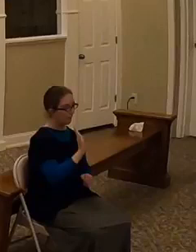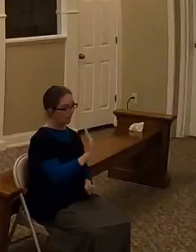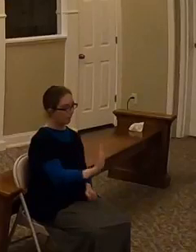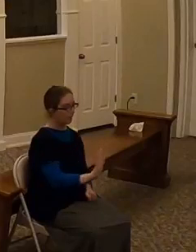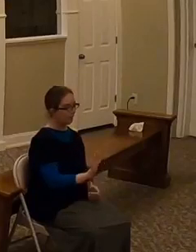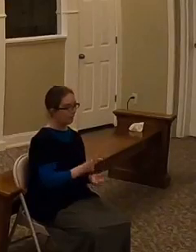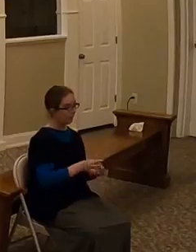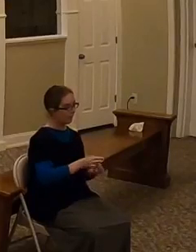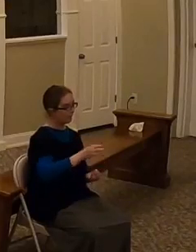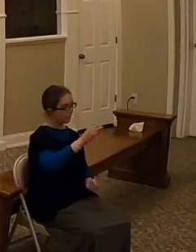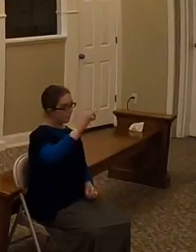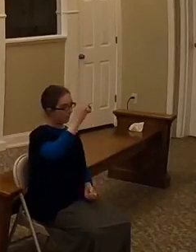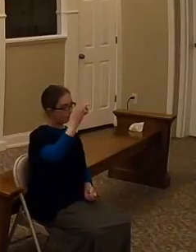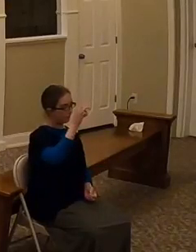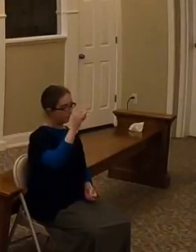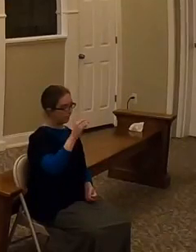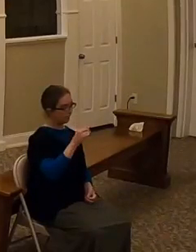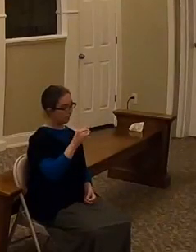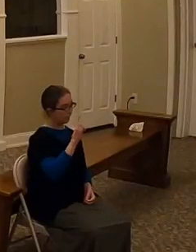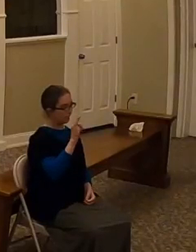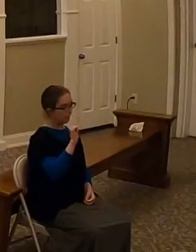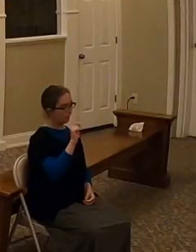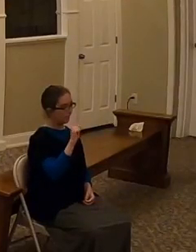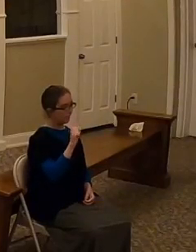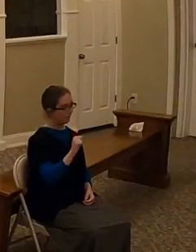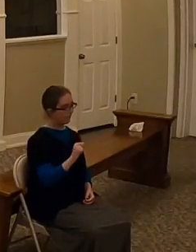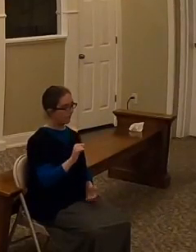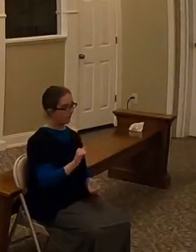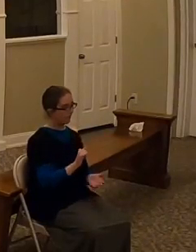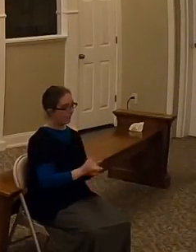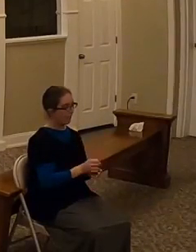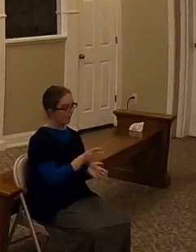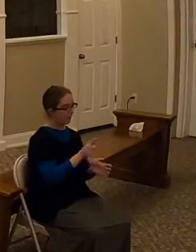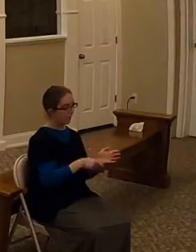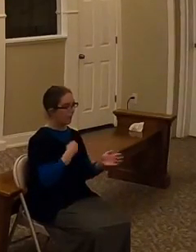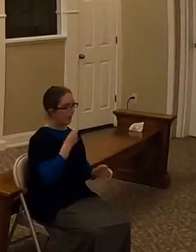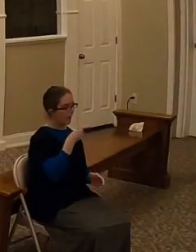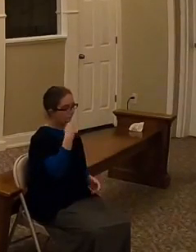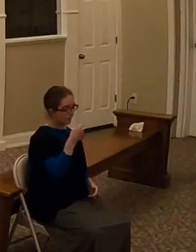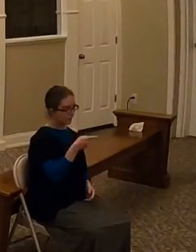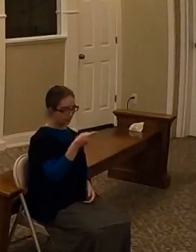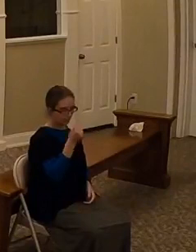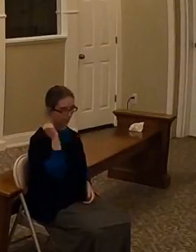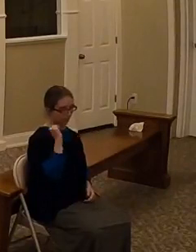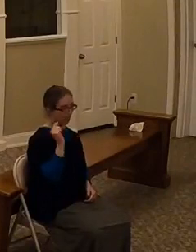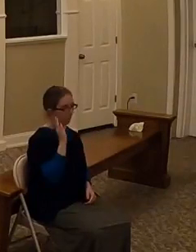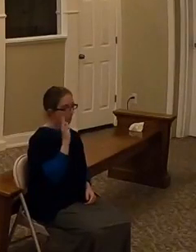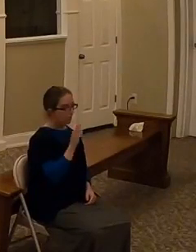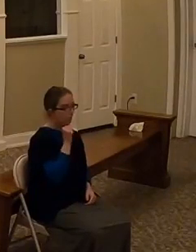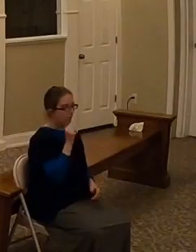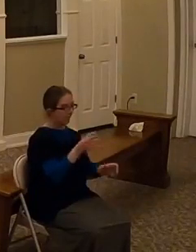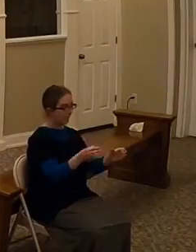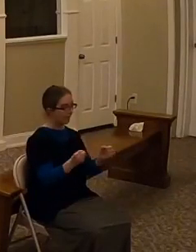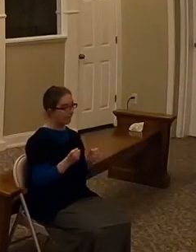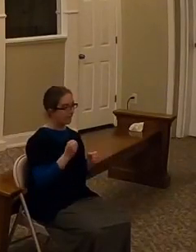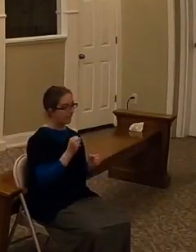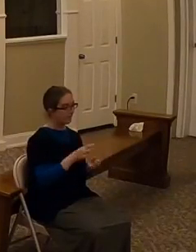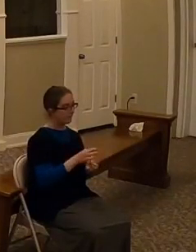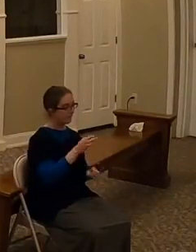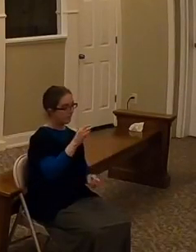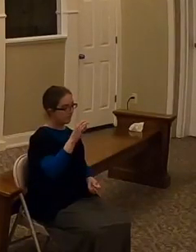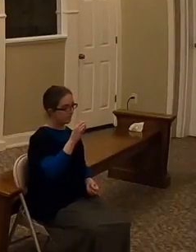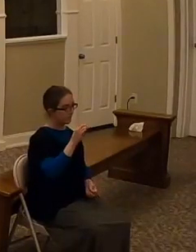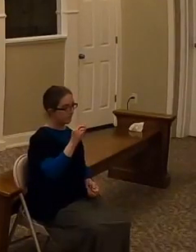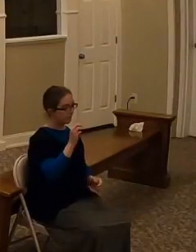yourself spiritually fit. That's what I was saying a while ago. You ain't going to get spiritually fit at